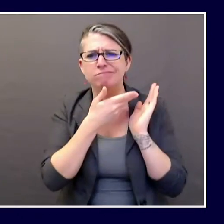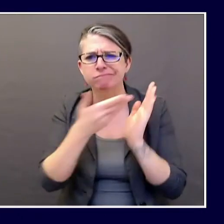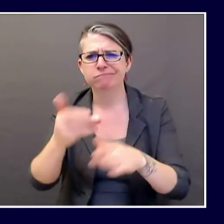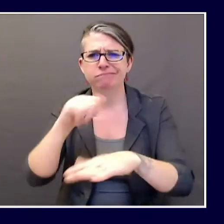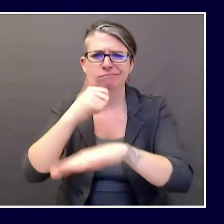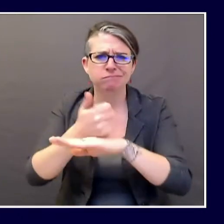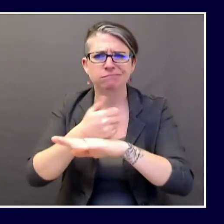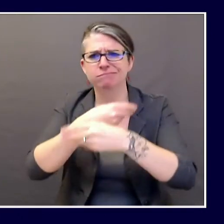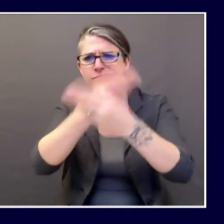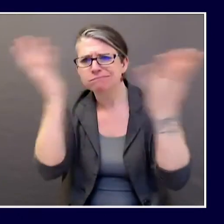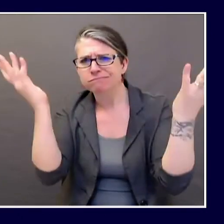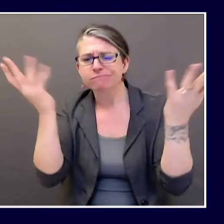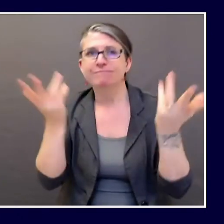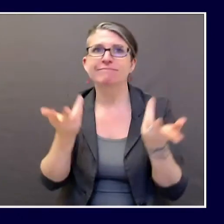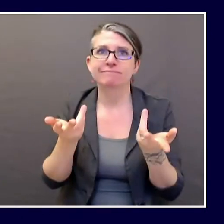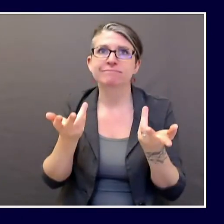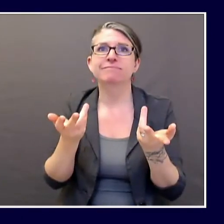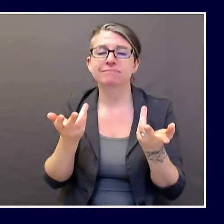hopefully soon.